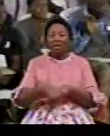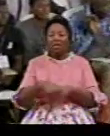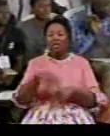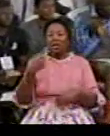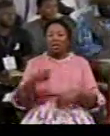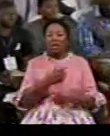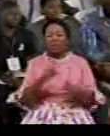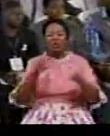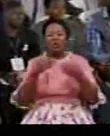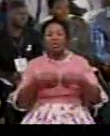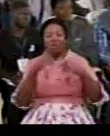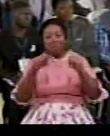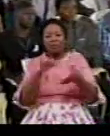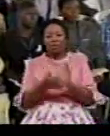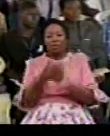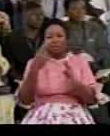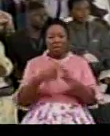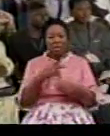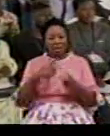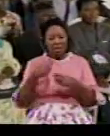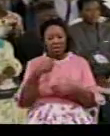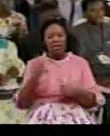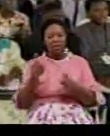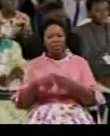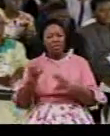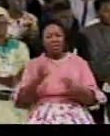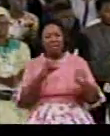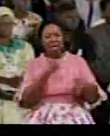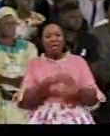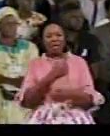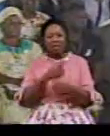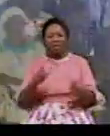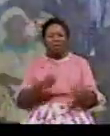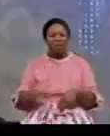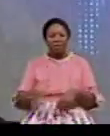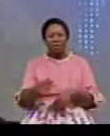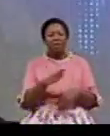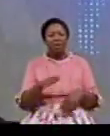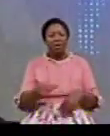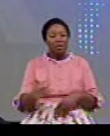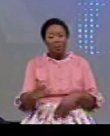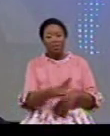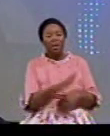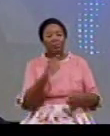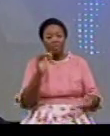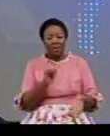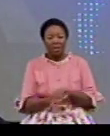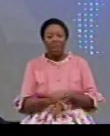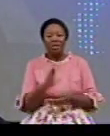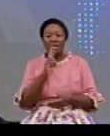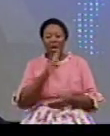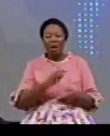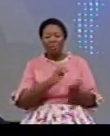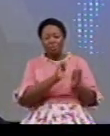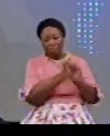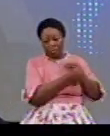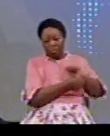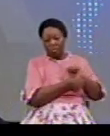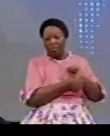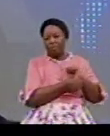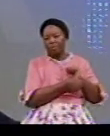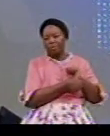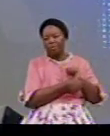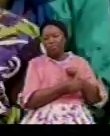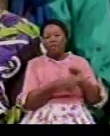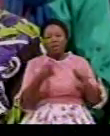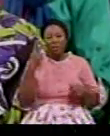do it. I said he will do it. How will he do it?